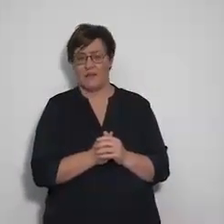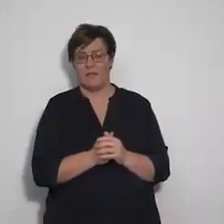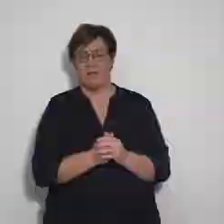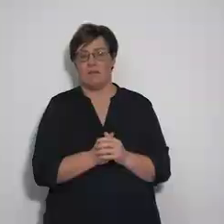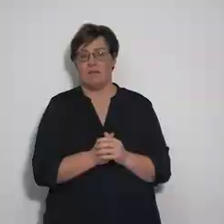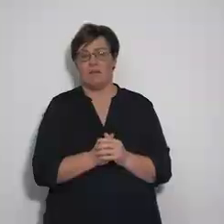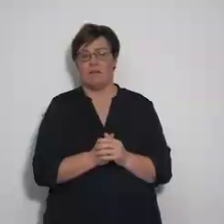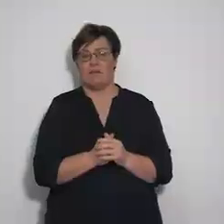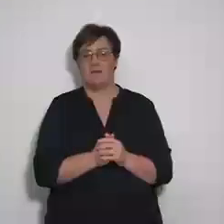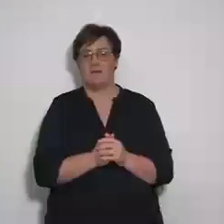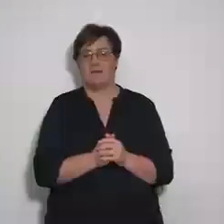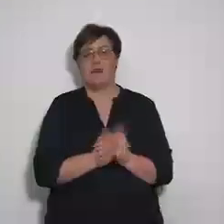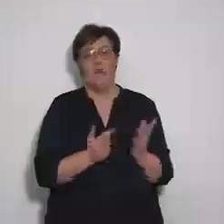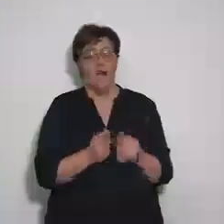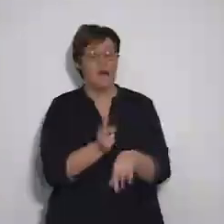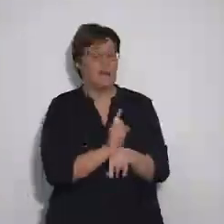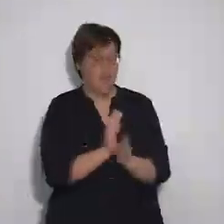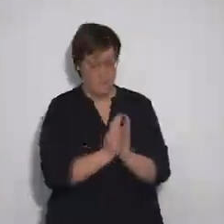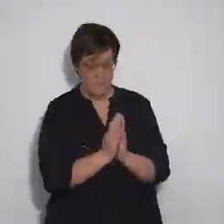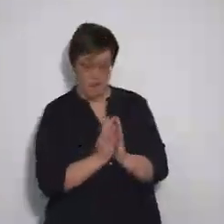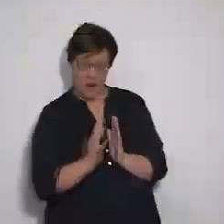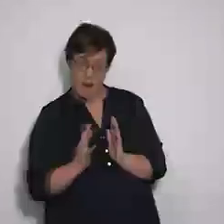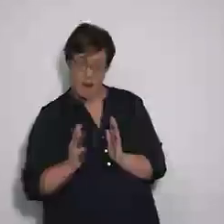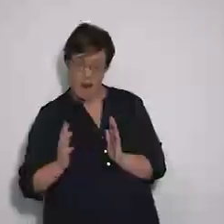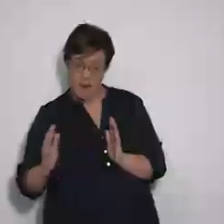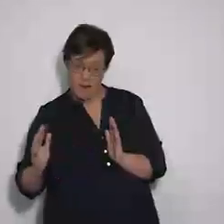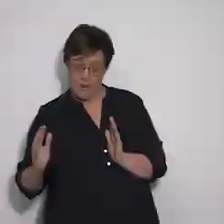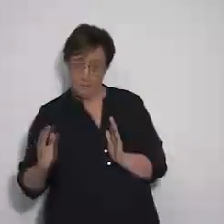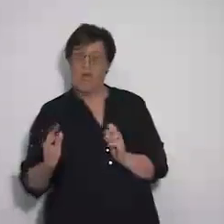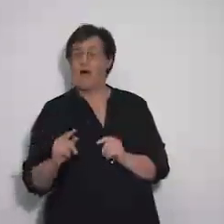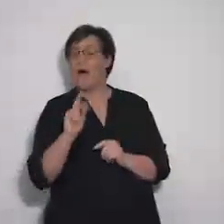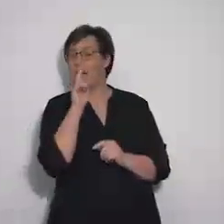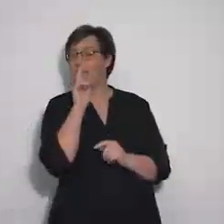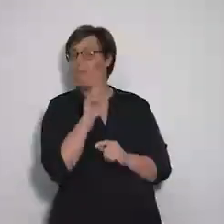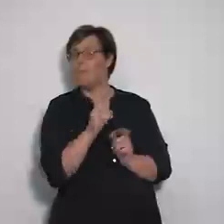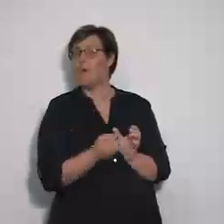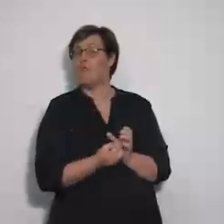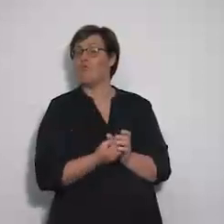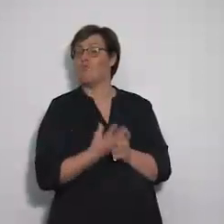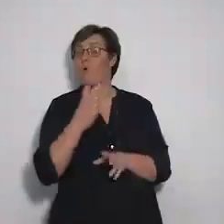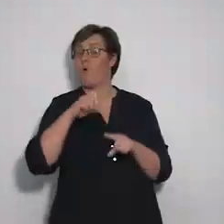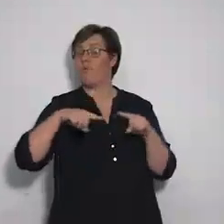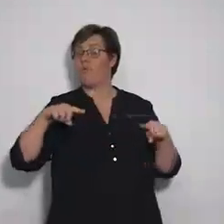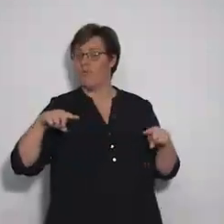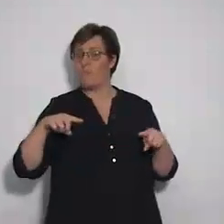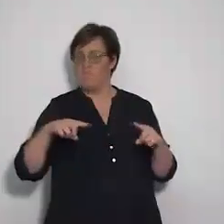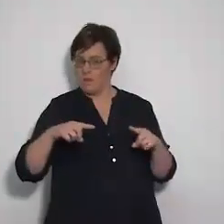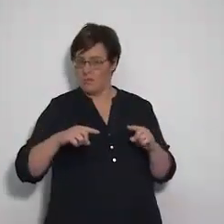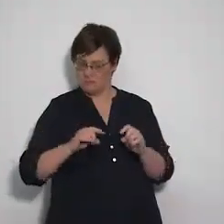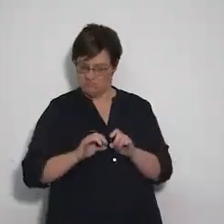reproducing. But over time, we see that this growth rate